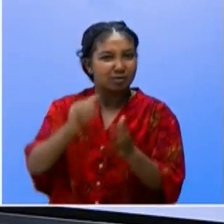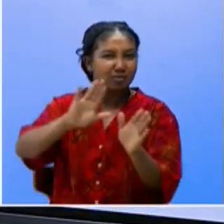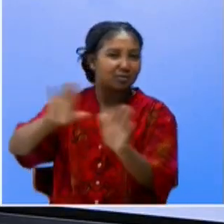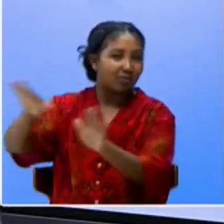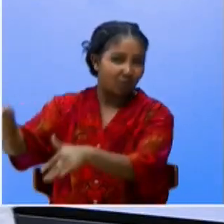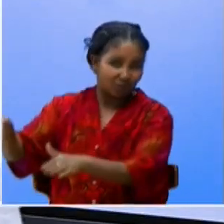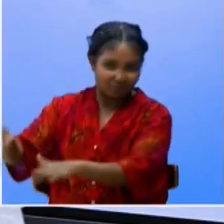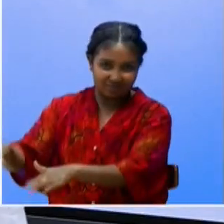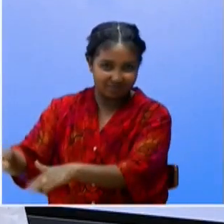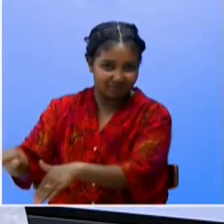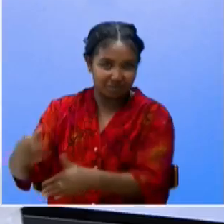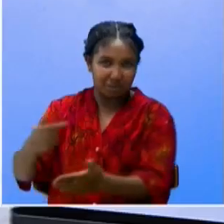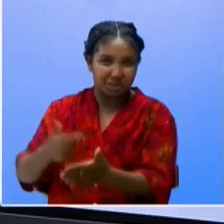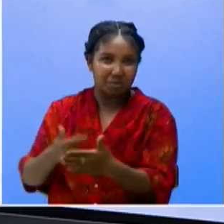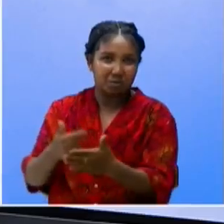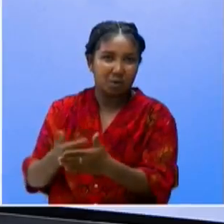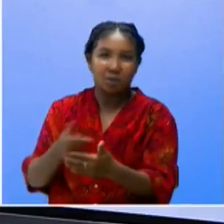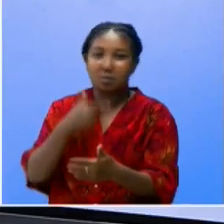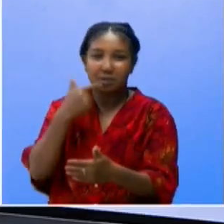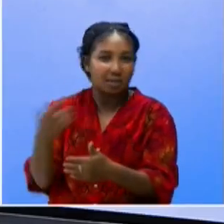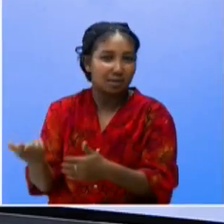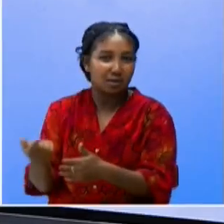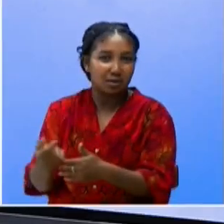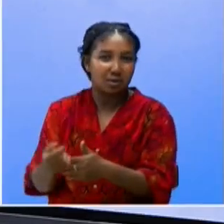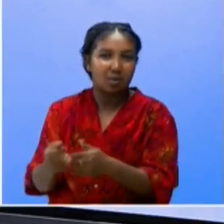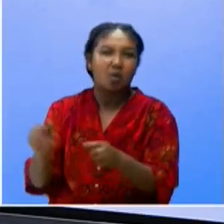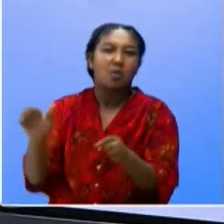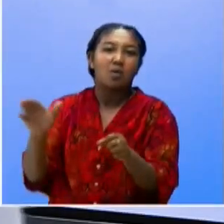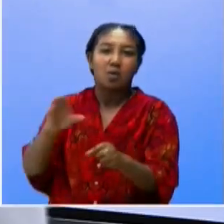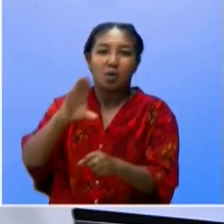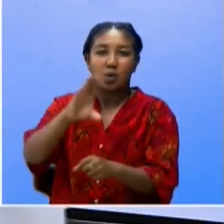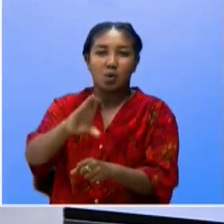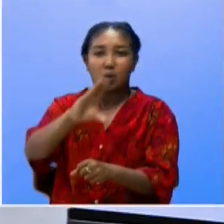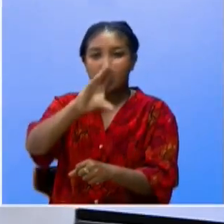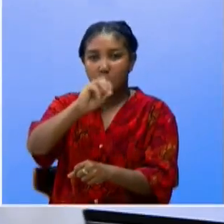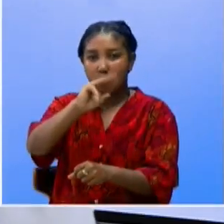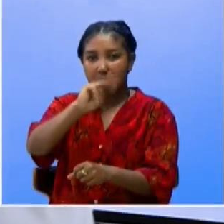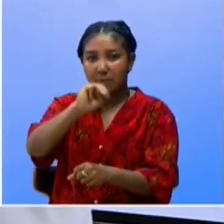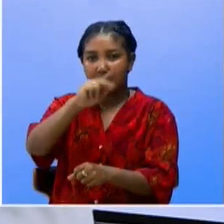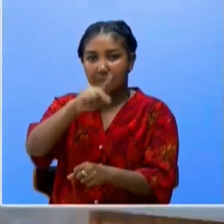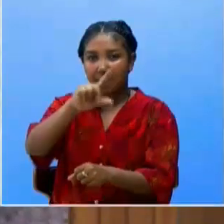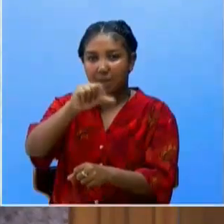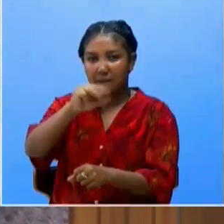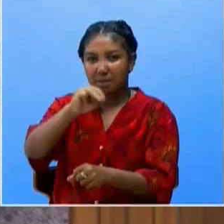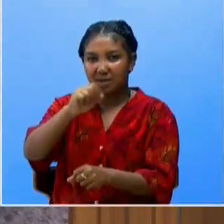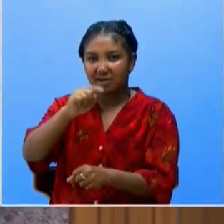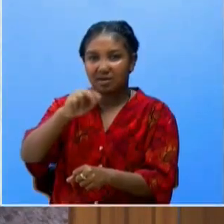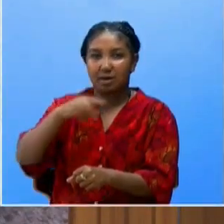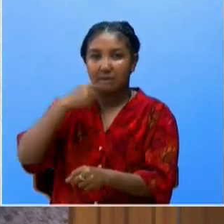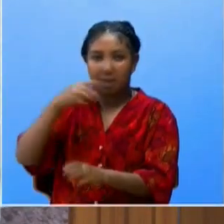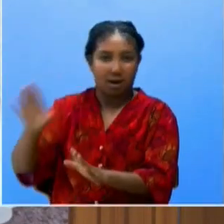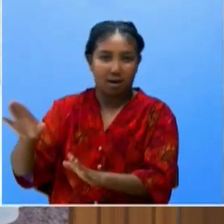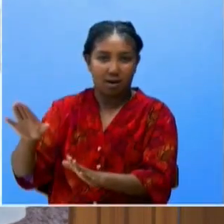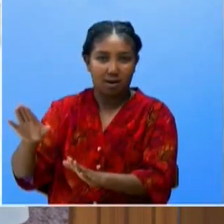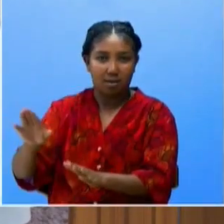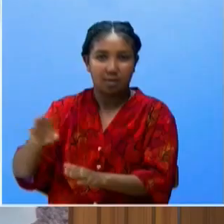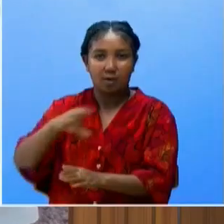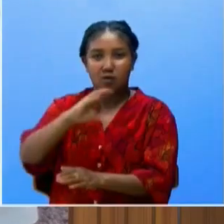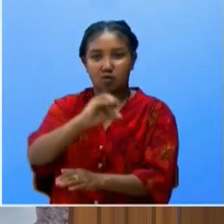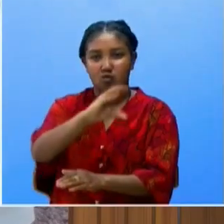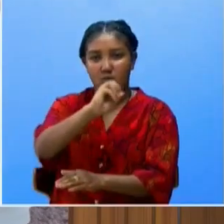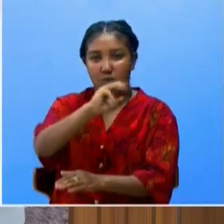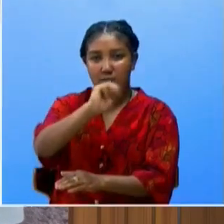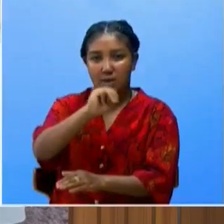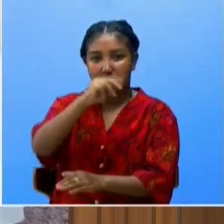one. This one can be said complementary, okay? In the hospital is what we call